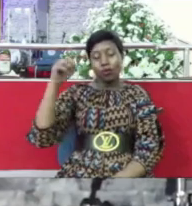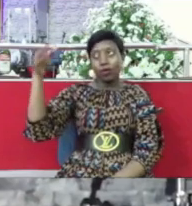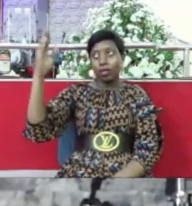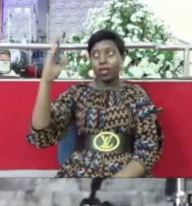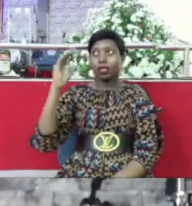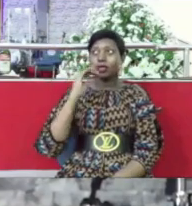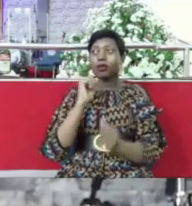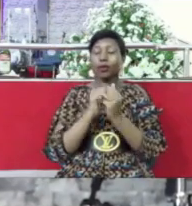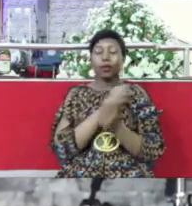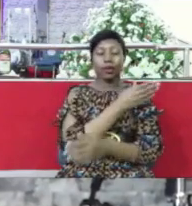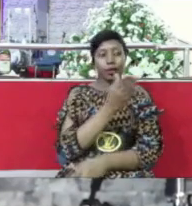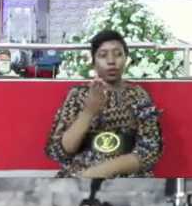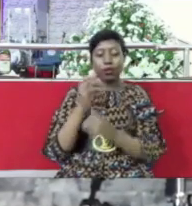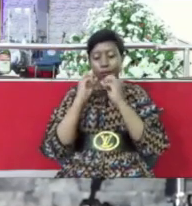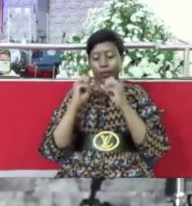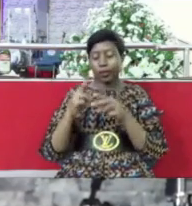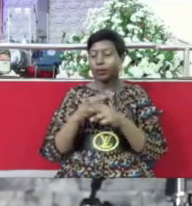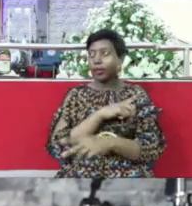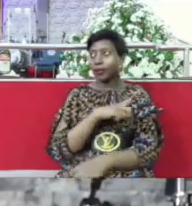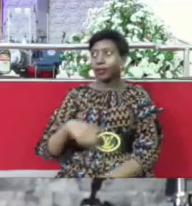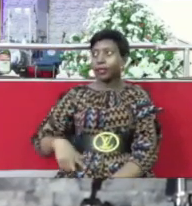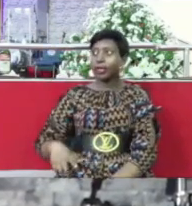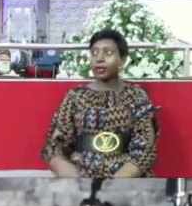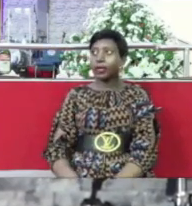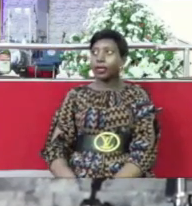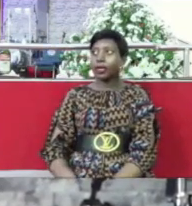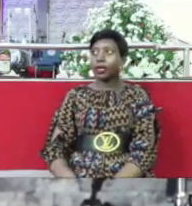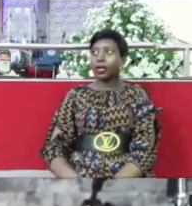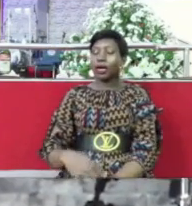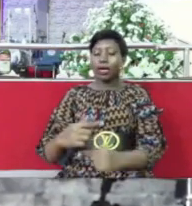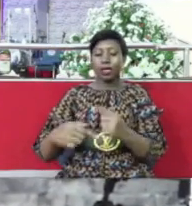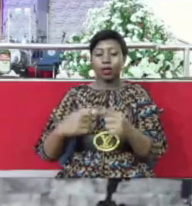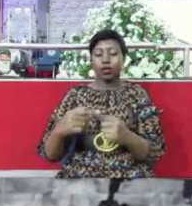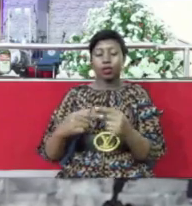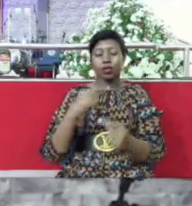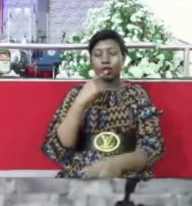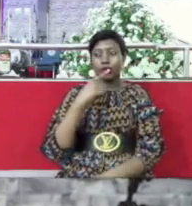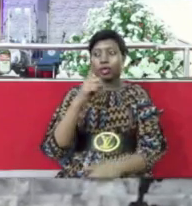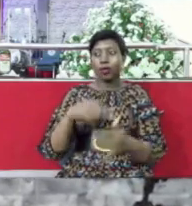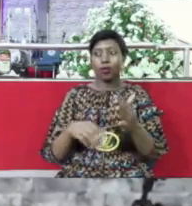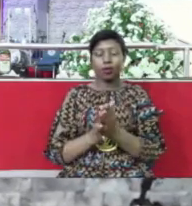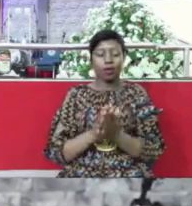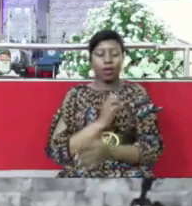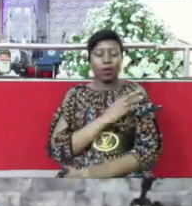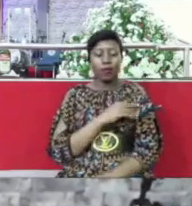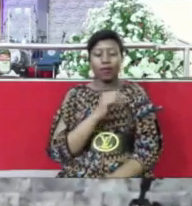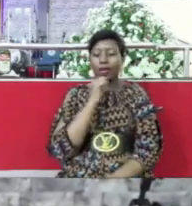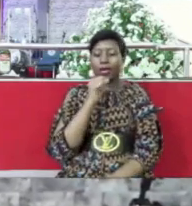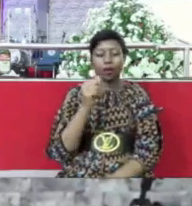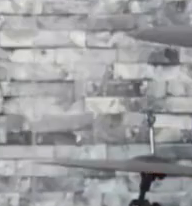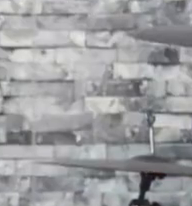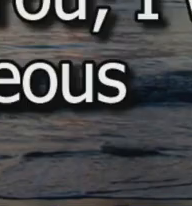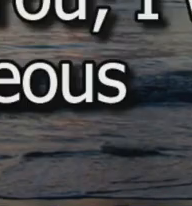you. Blessed be the name of the Lord. Amen. He continues to say, fear not. Anasema usiogope. Why? Kwanini? Because I am